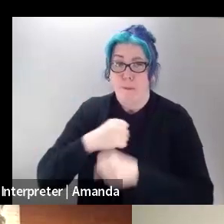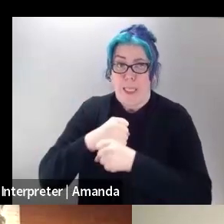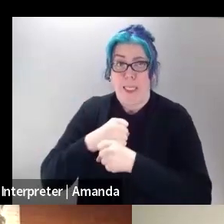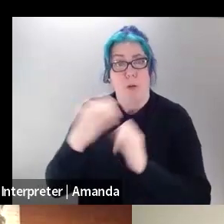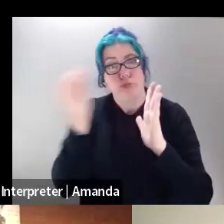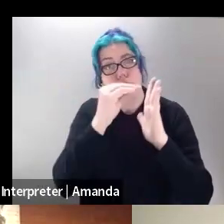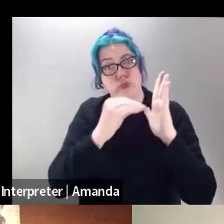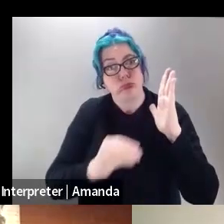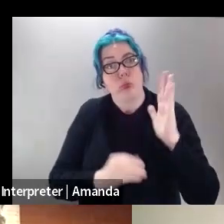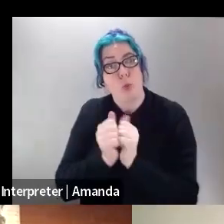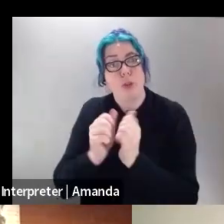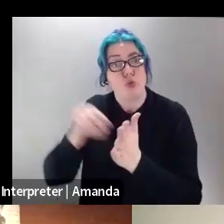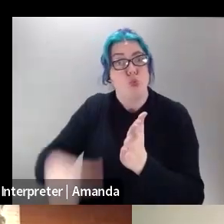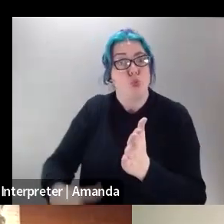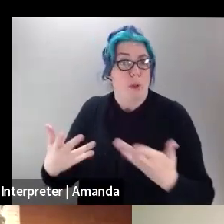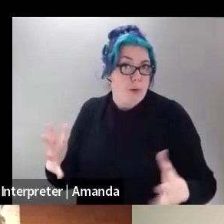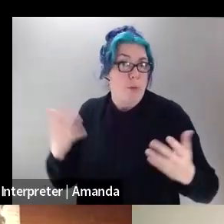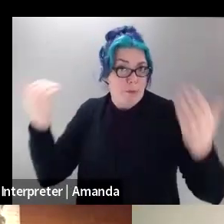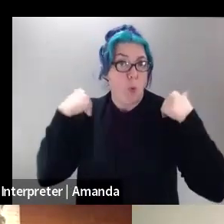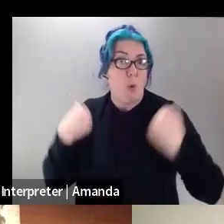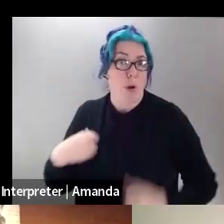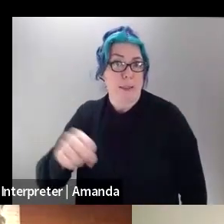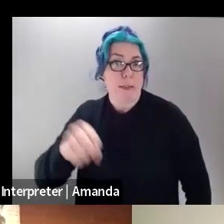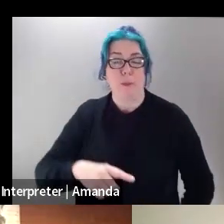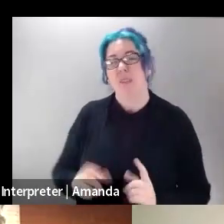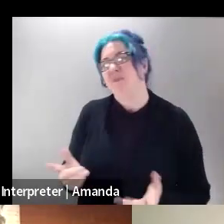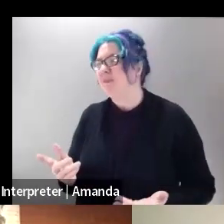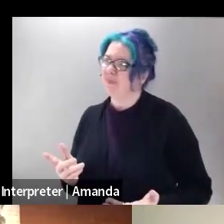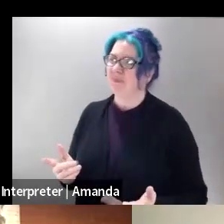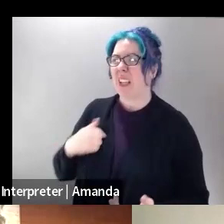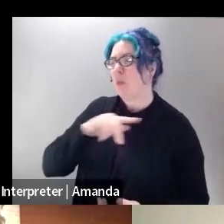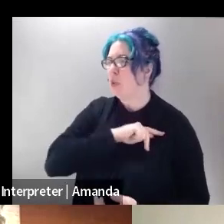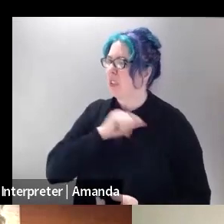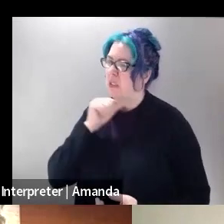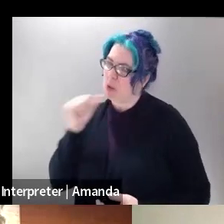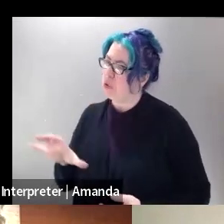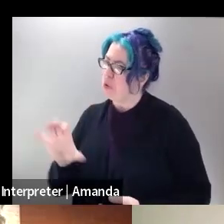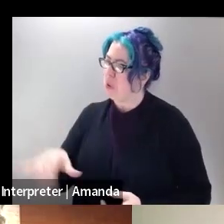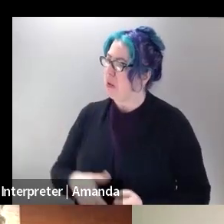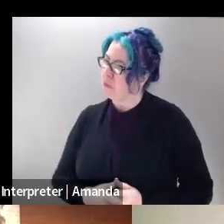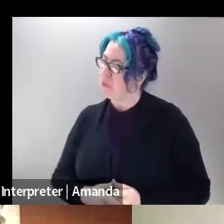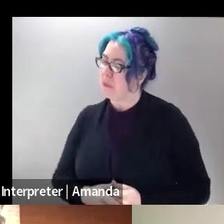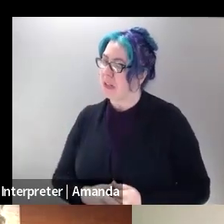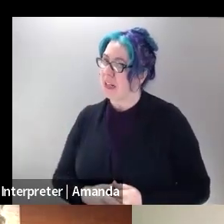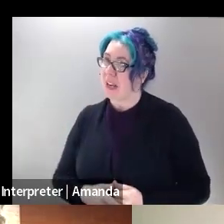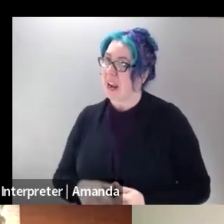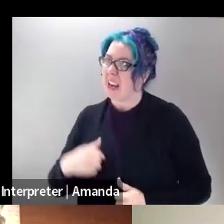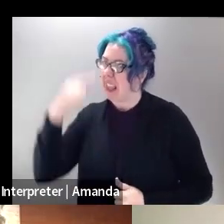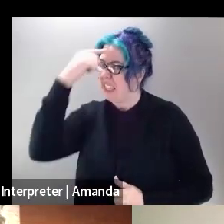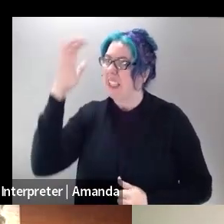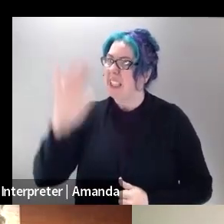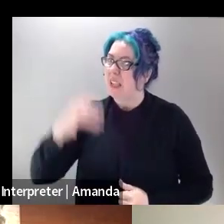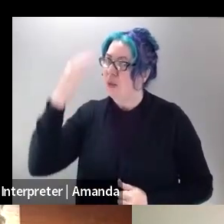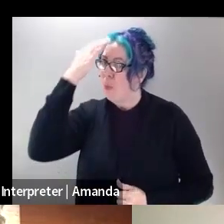the students. But I personally, to this day, I don't have a